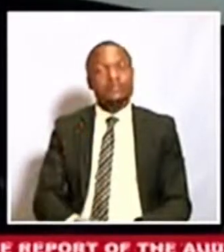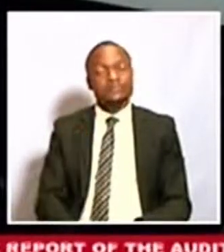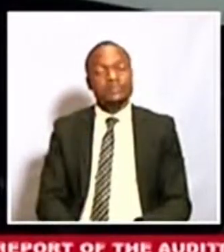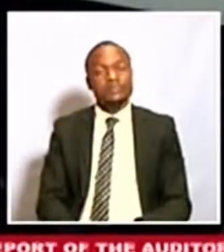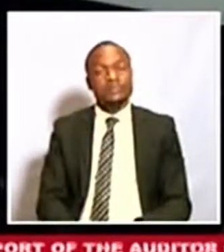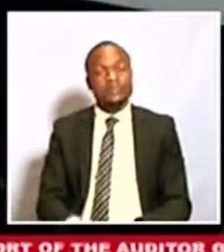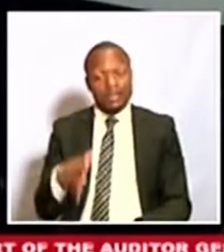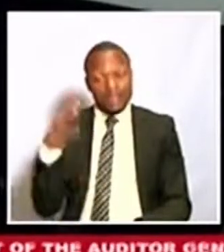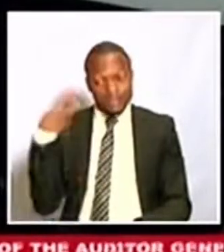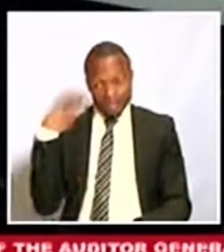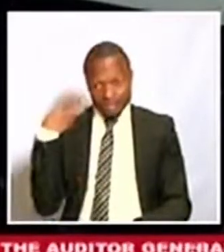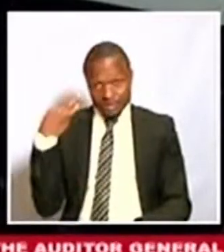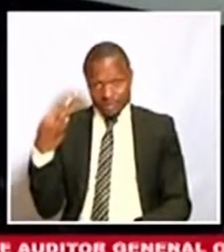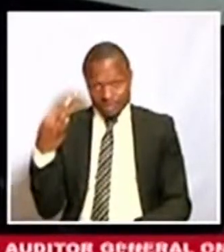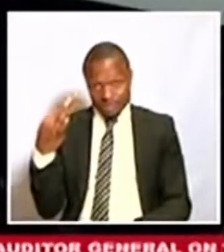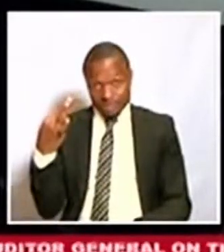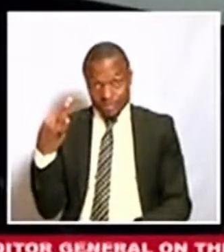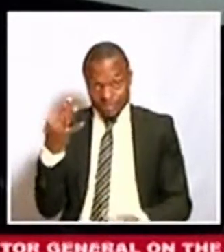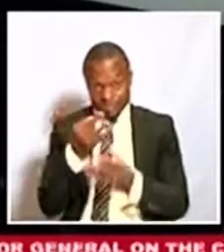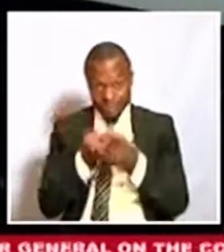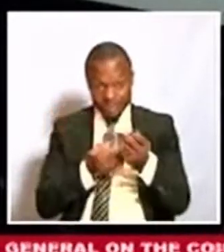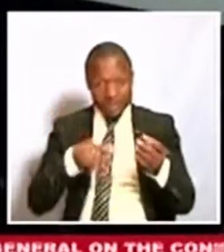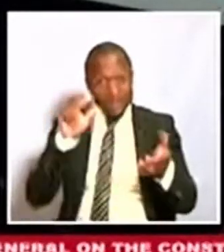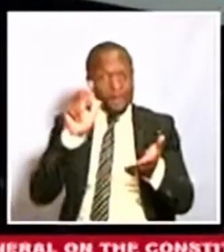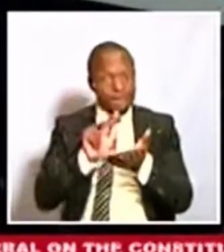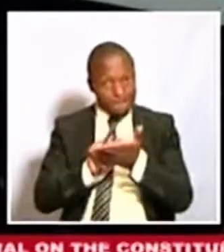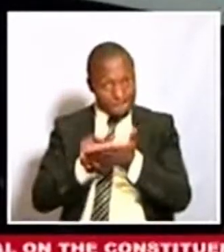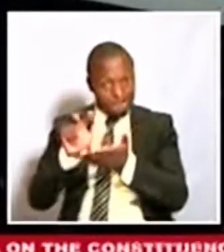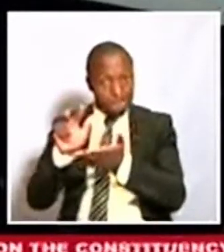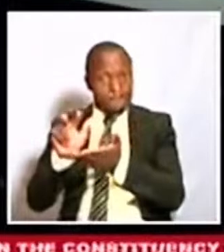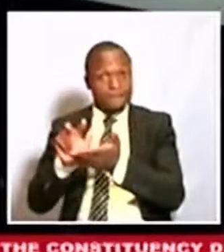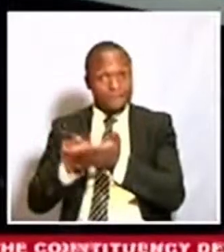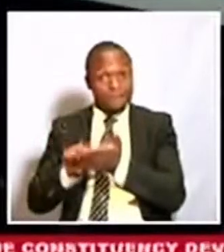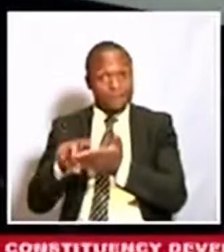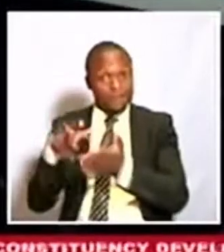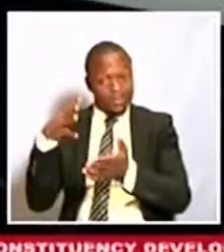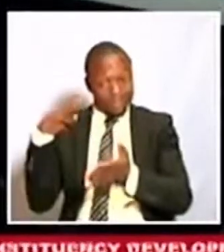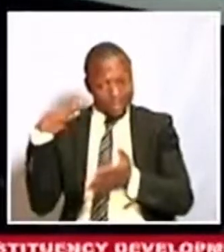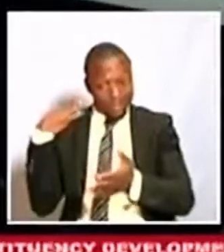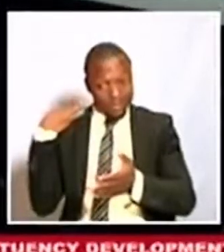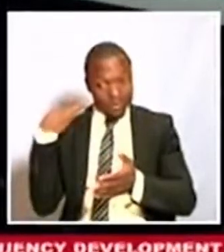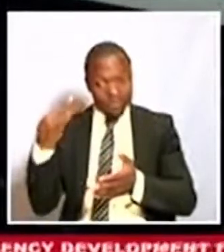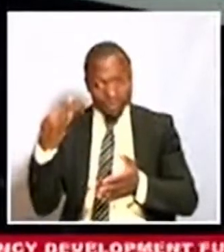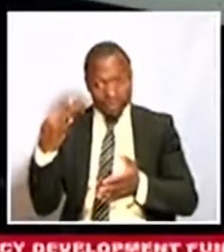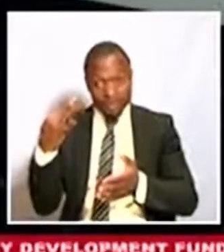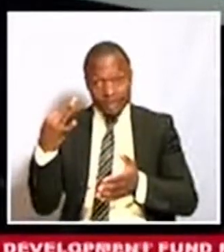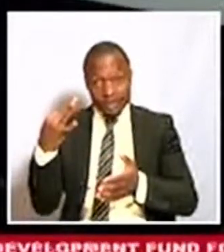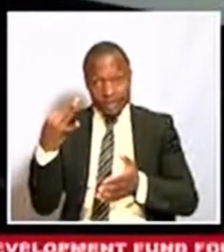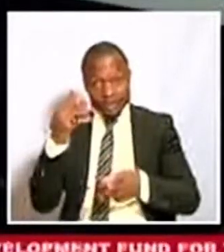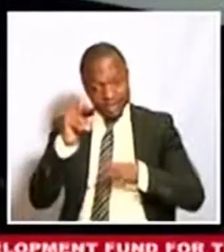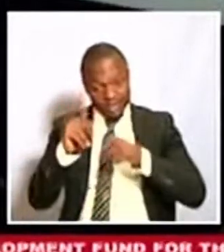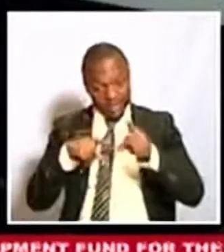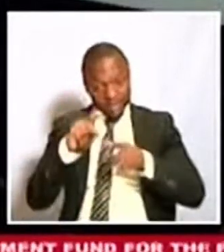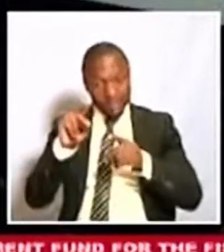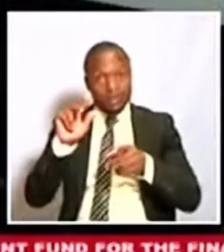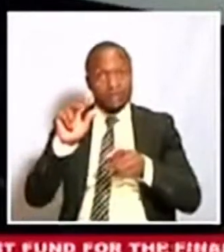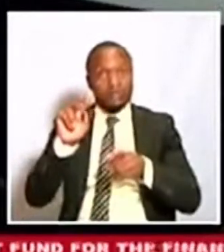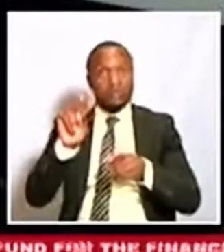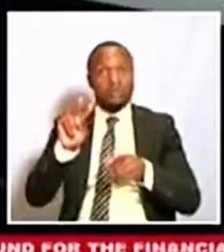The applications were signed by the applicants on 25th April